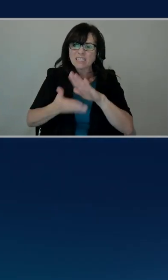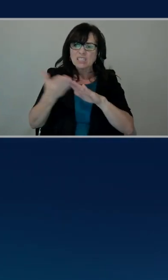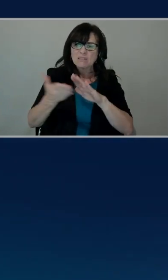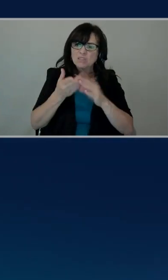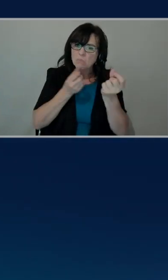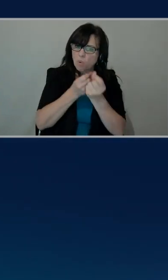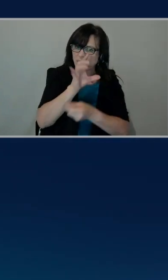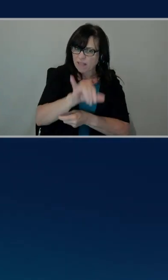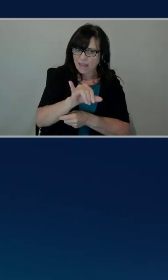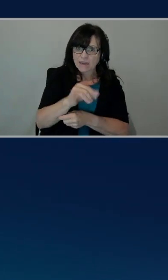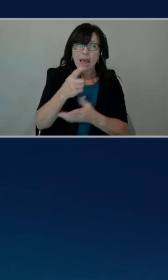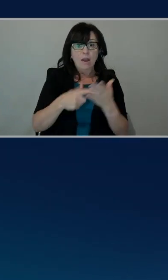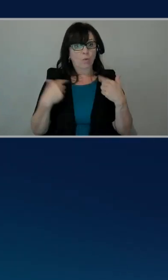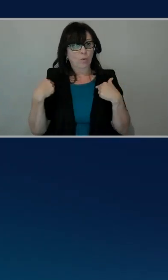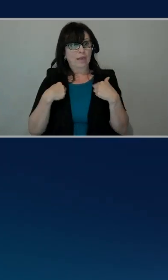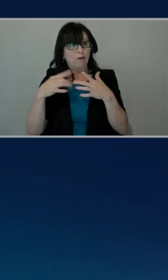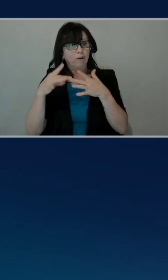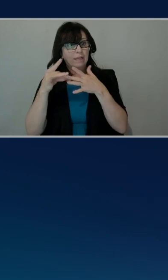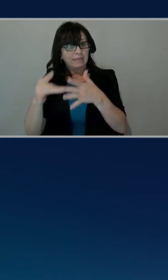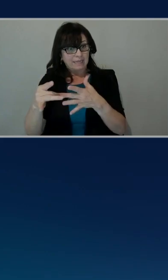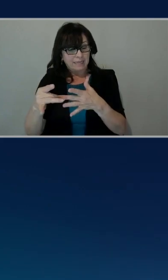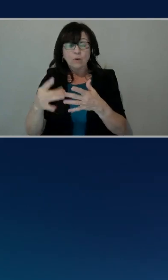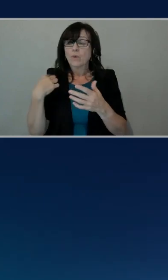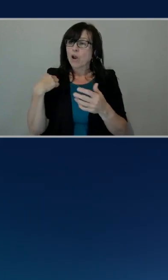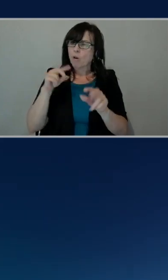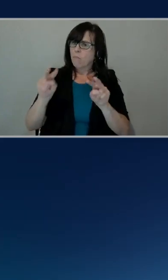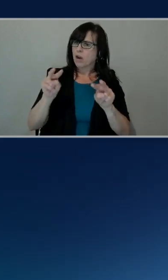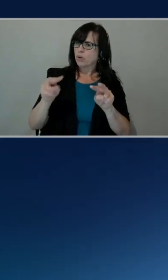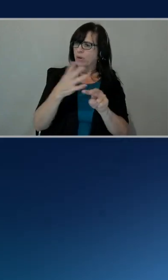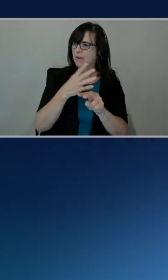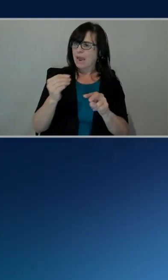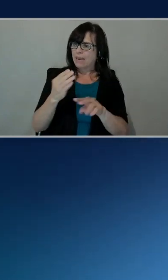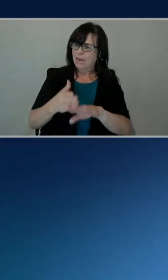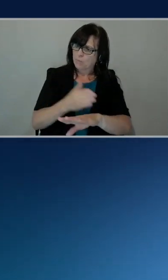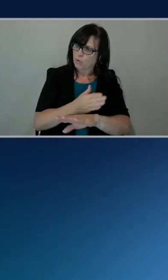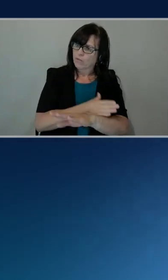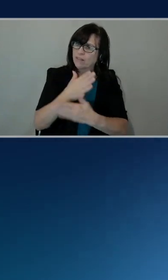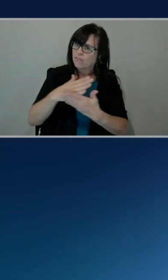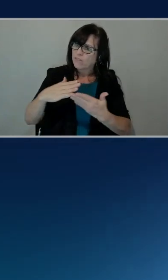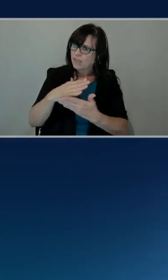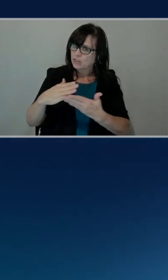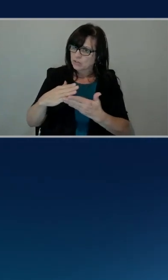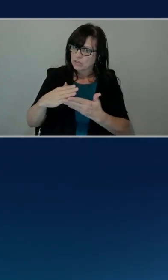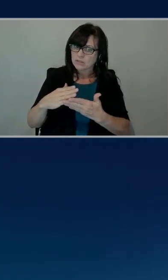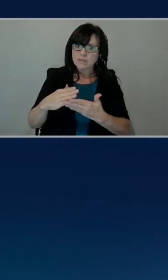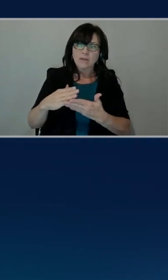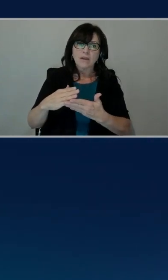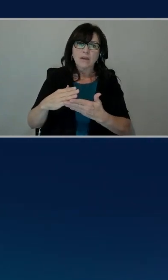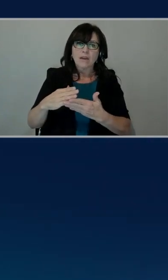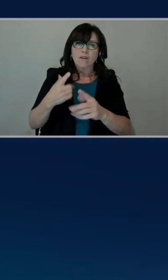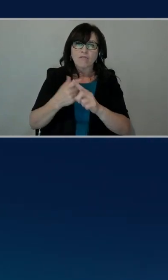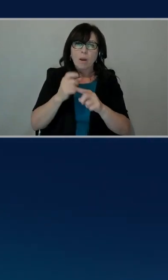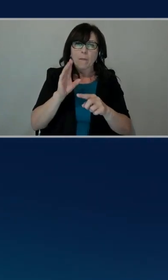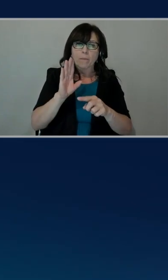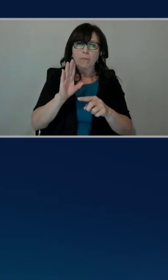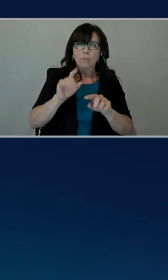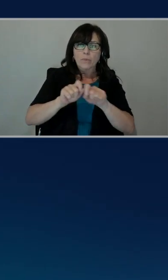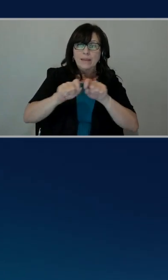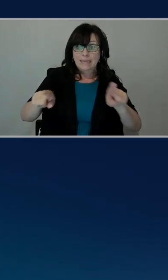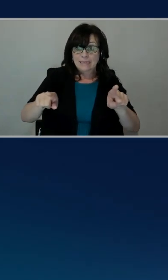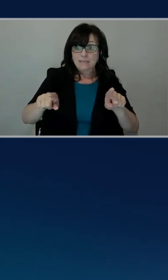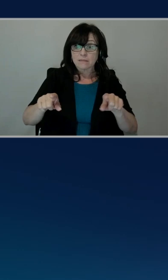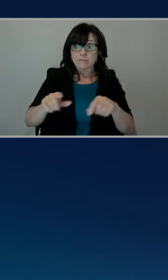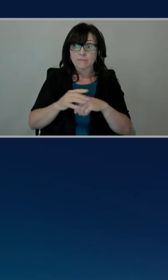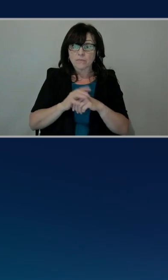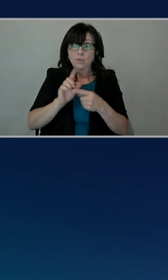for some of these frameworks, we are actively monitoring and also improving the features from release over release. Right. Yeah. And I think one of the things